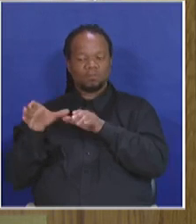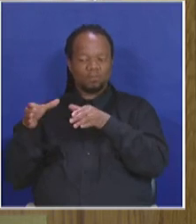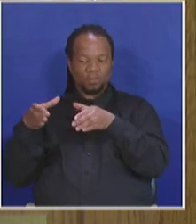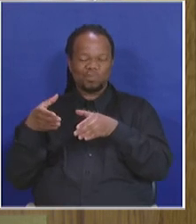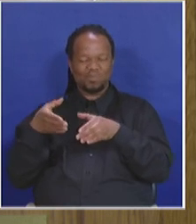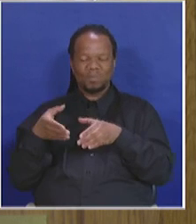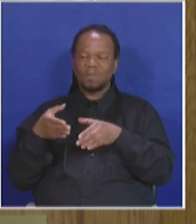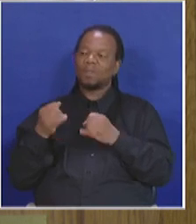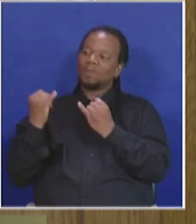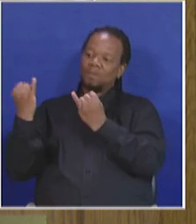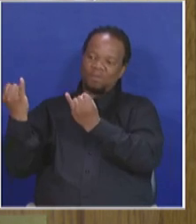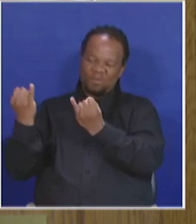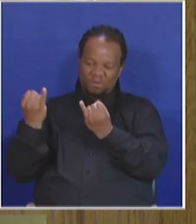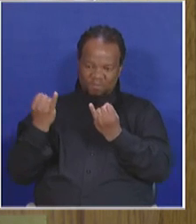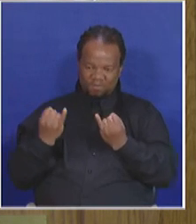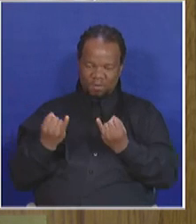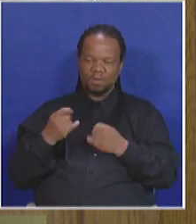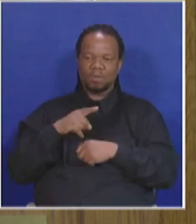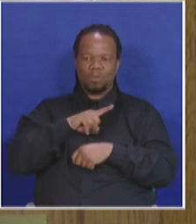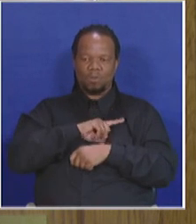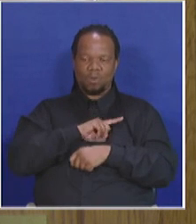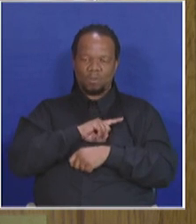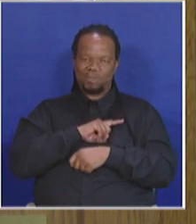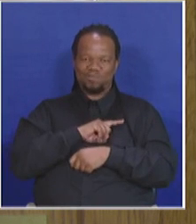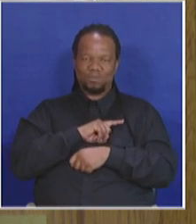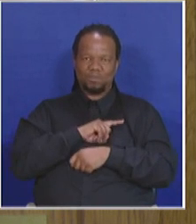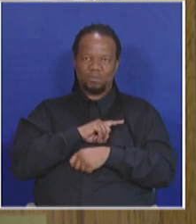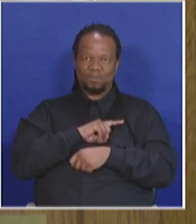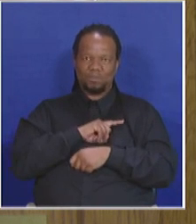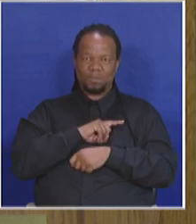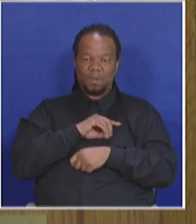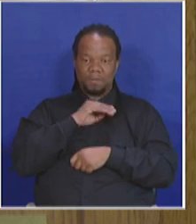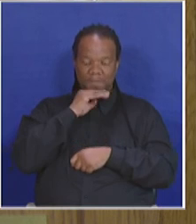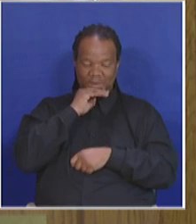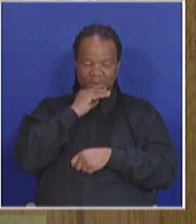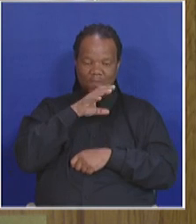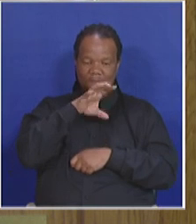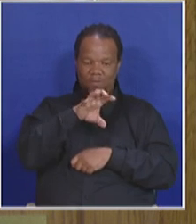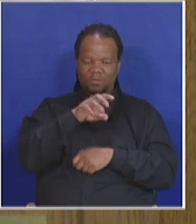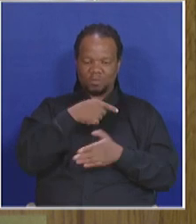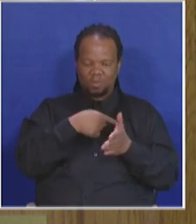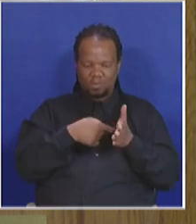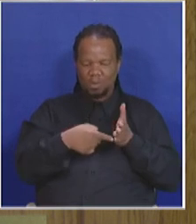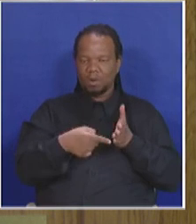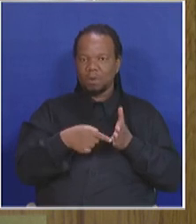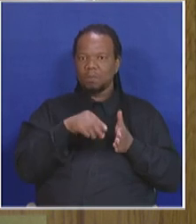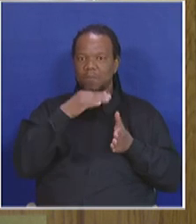We invite special delegates because, especially on the provincial week, on the local government week,